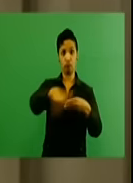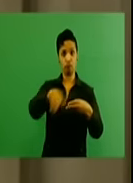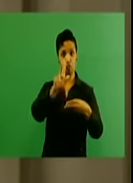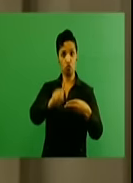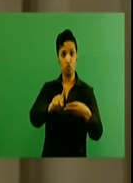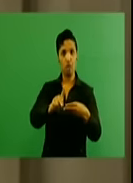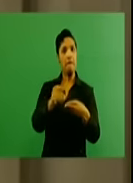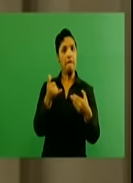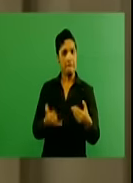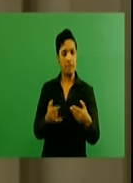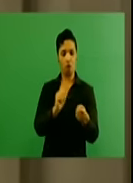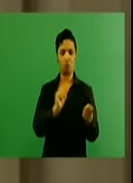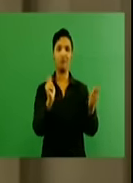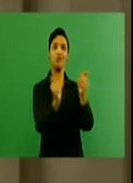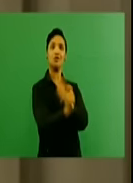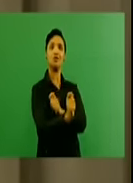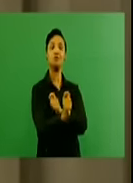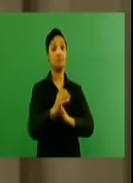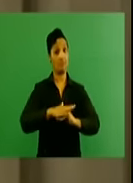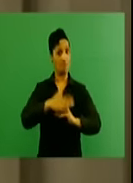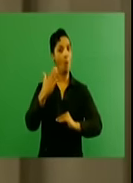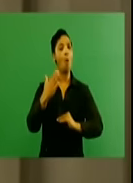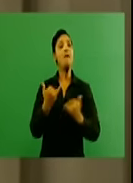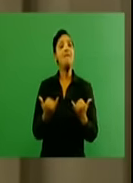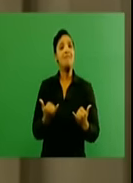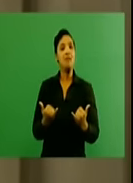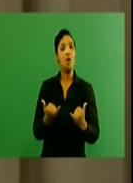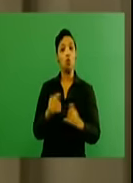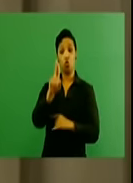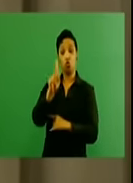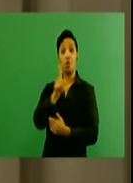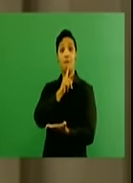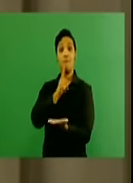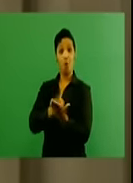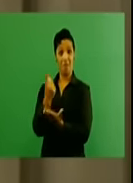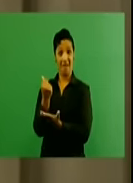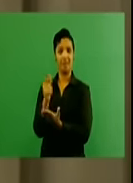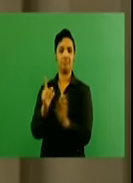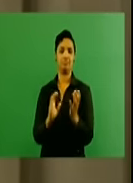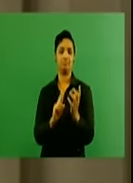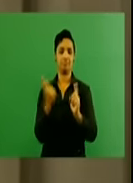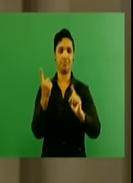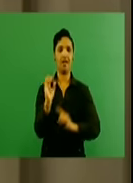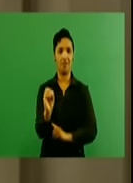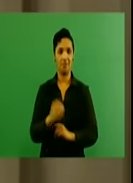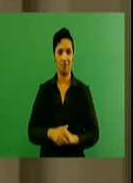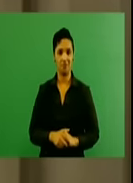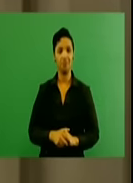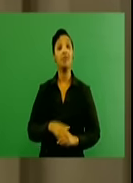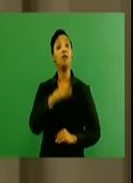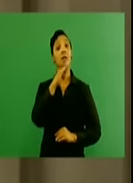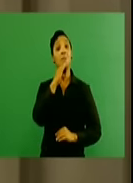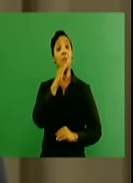has reversed these losses and more so against the British pound. Since the previous meeting of